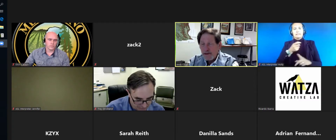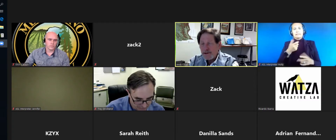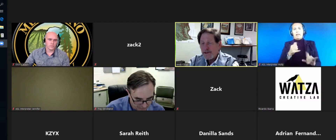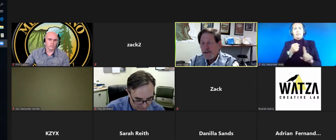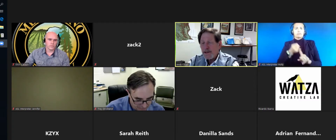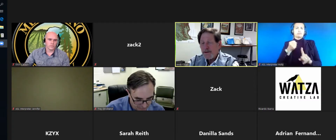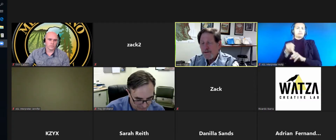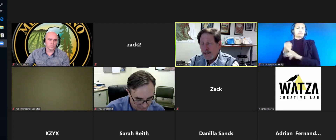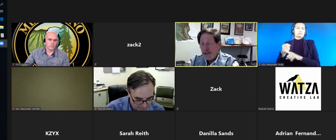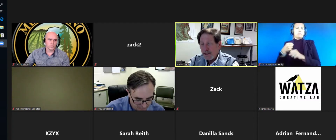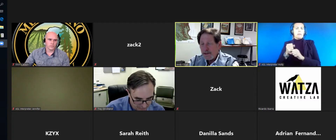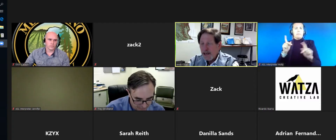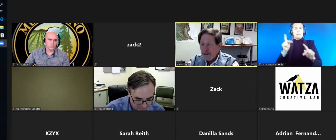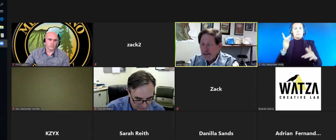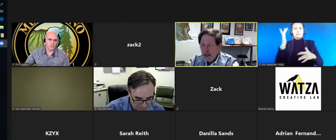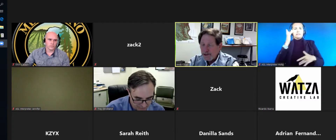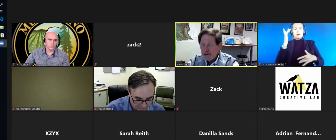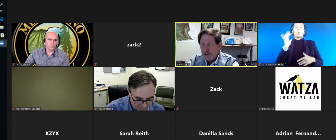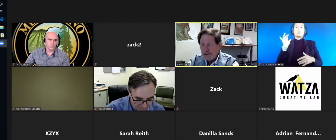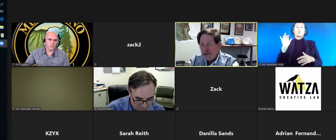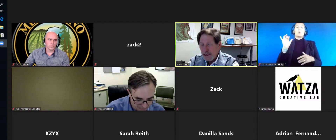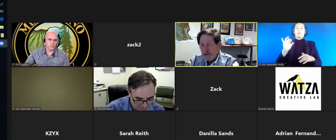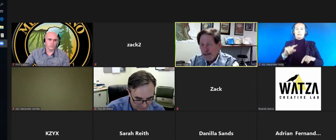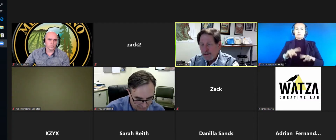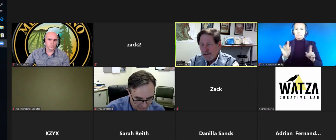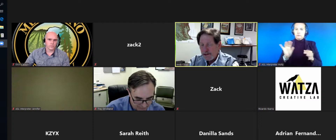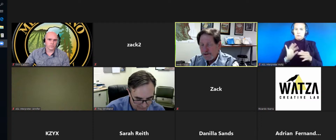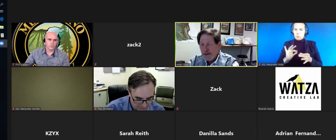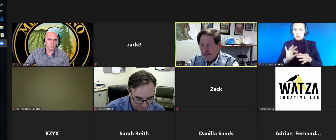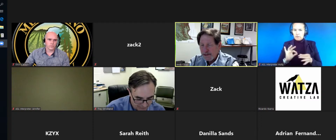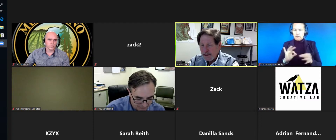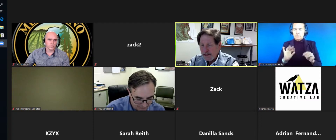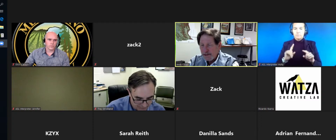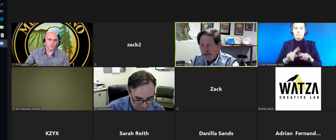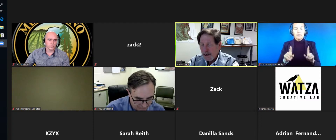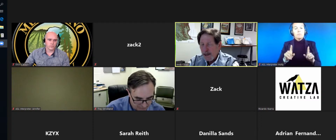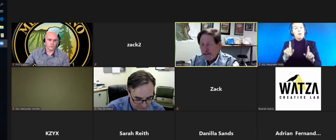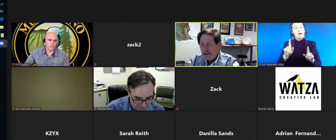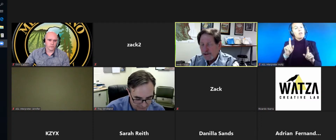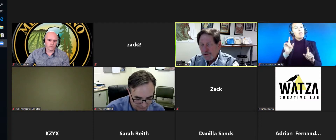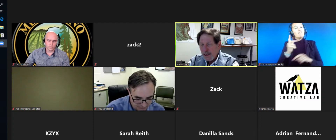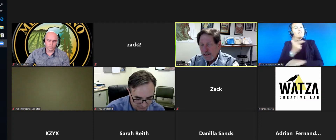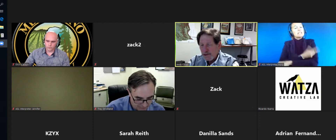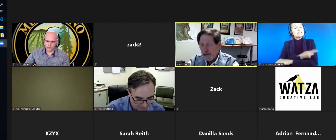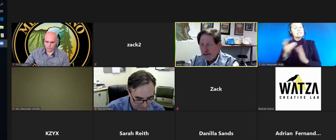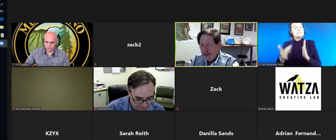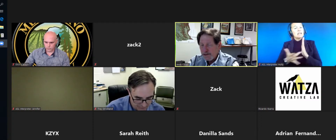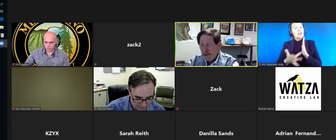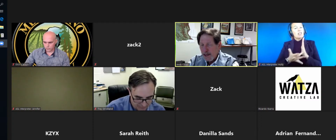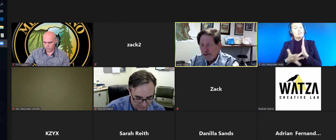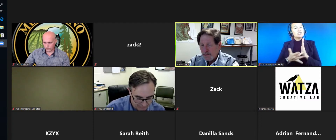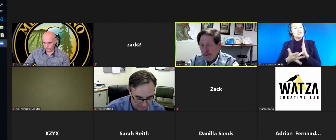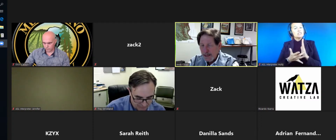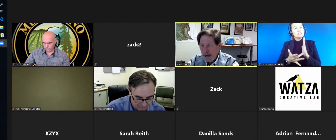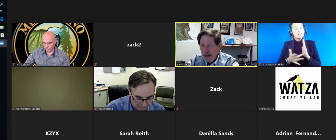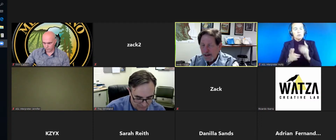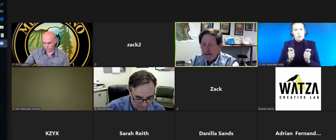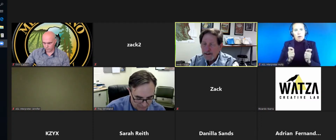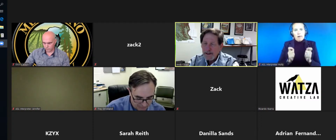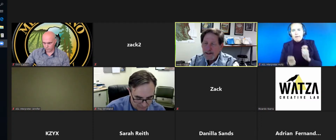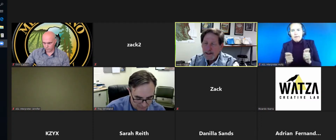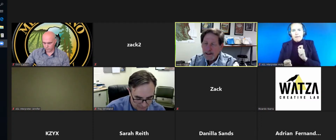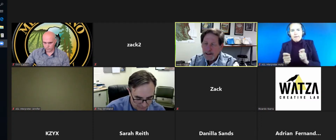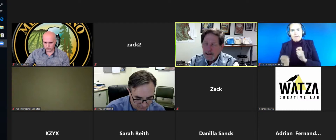figured out the technology to generate these vaccines and to do that as quickly as we